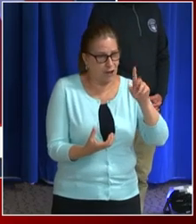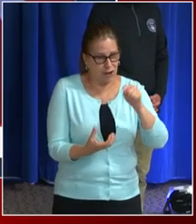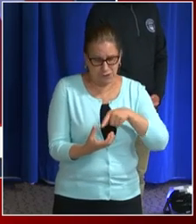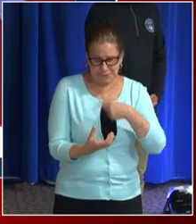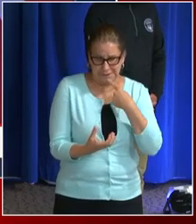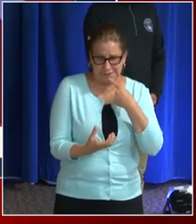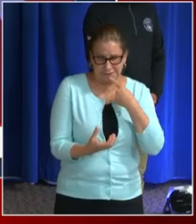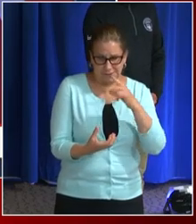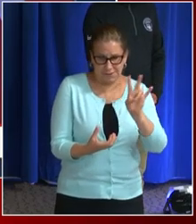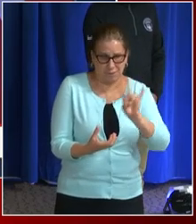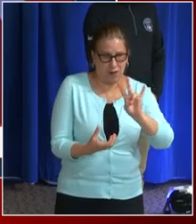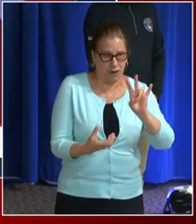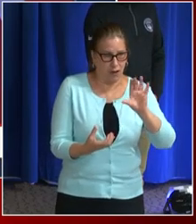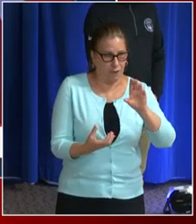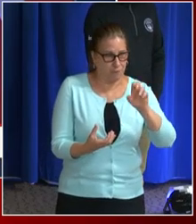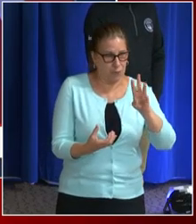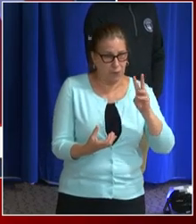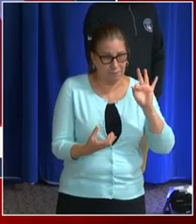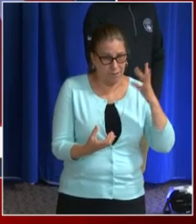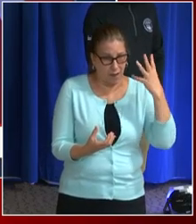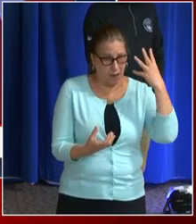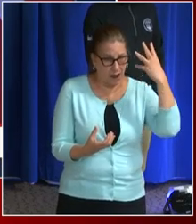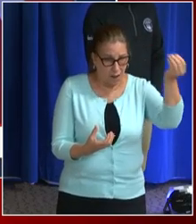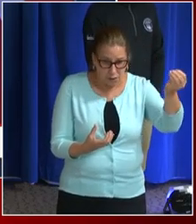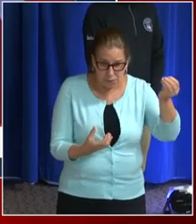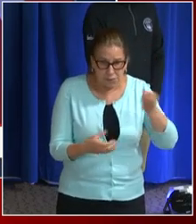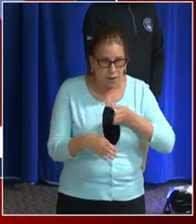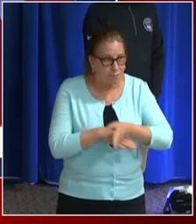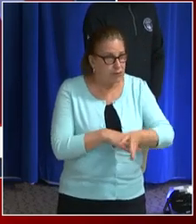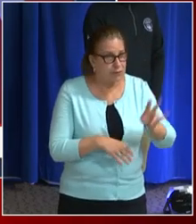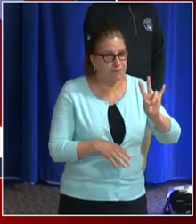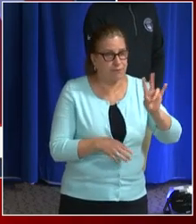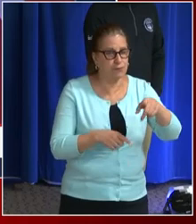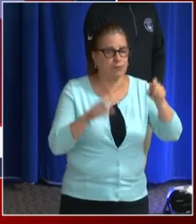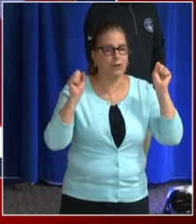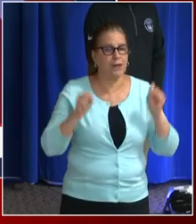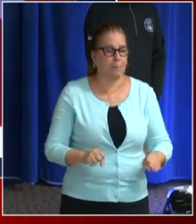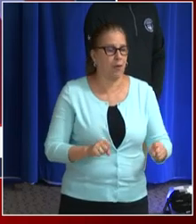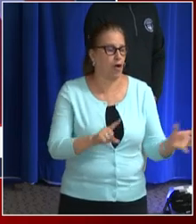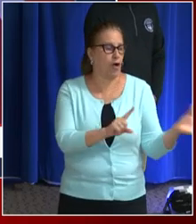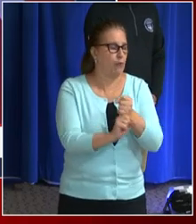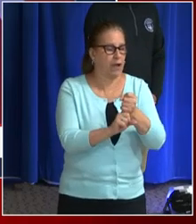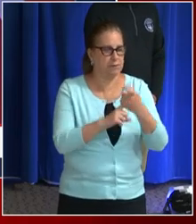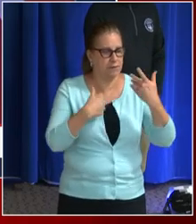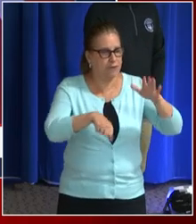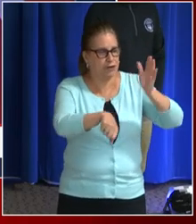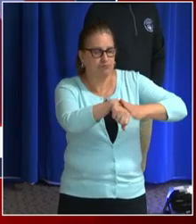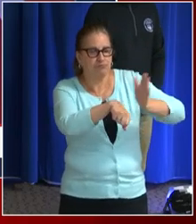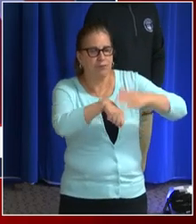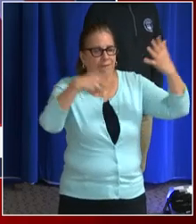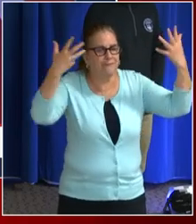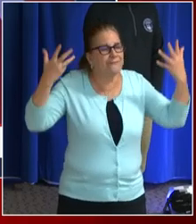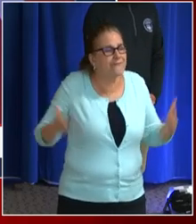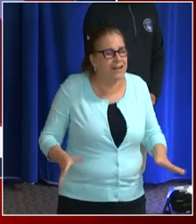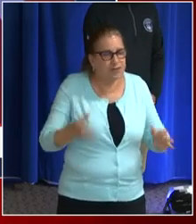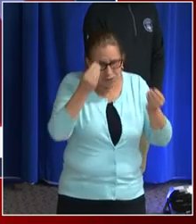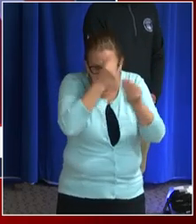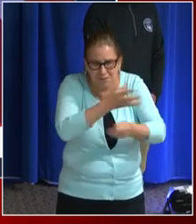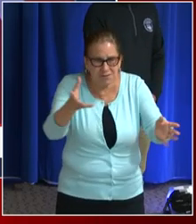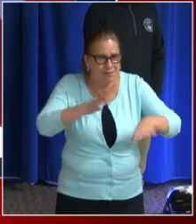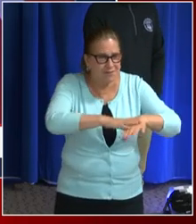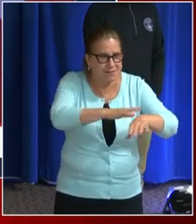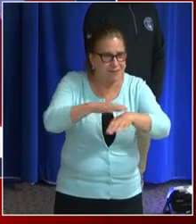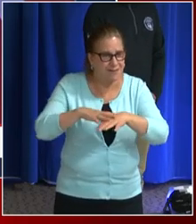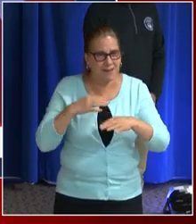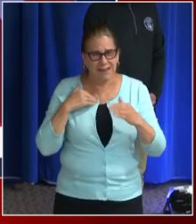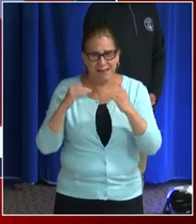that if you were out past 7 p.m., you could be subject to arrest. So that was to give folks fair warning. If you had an